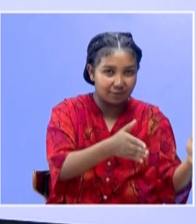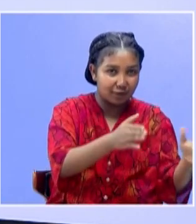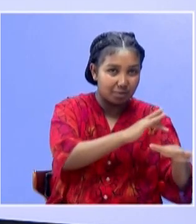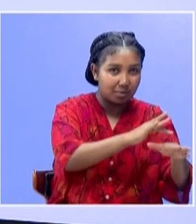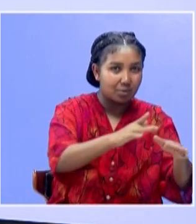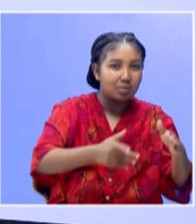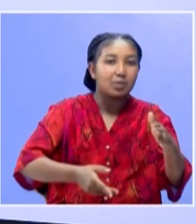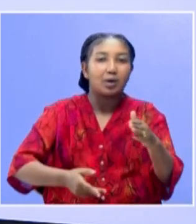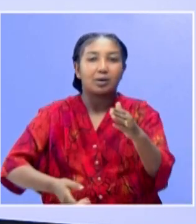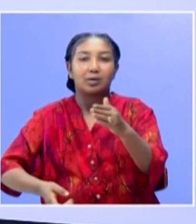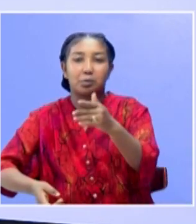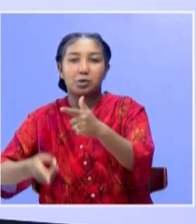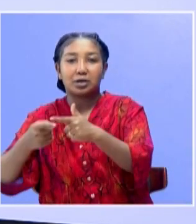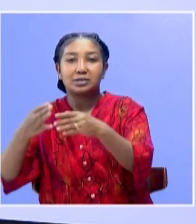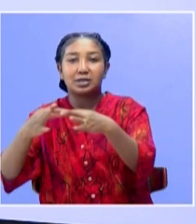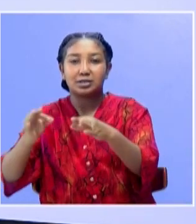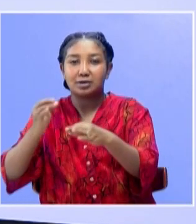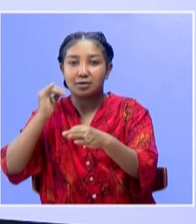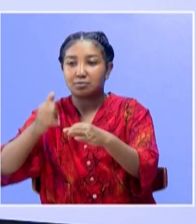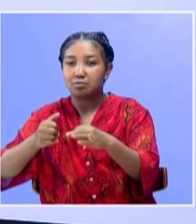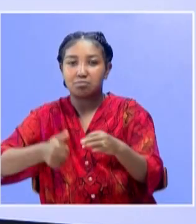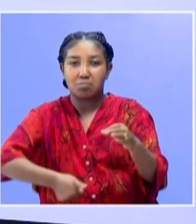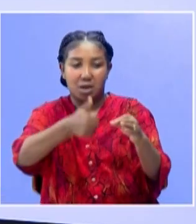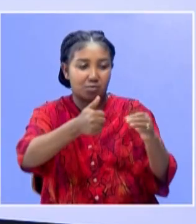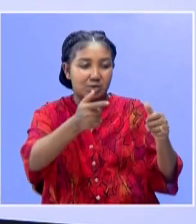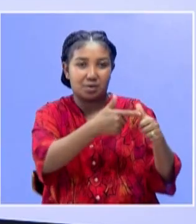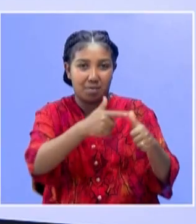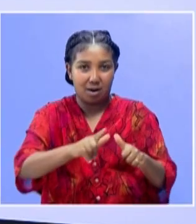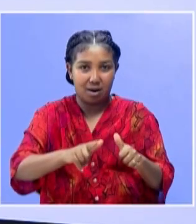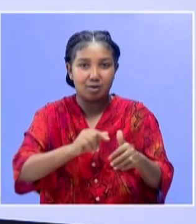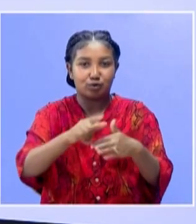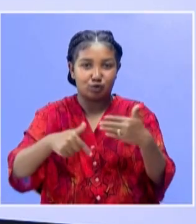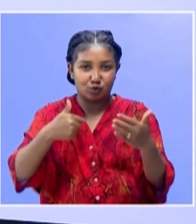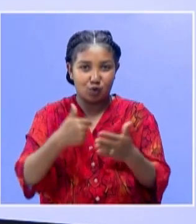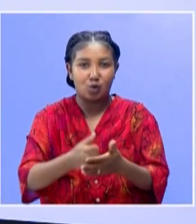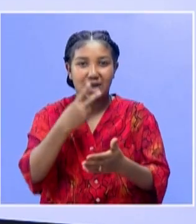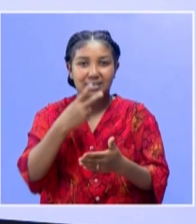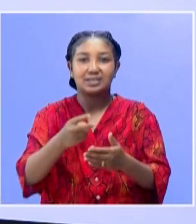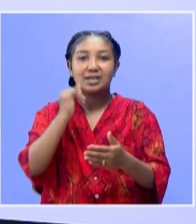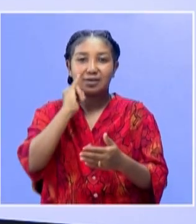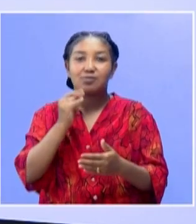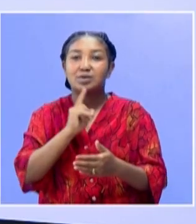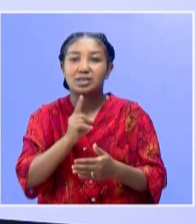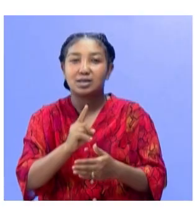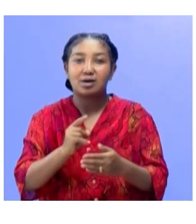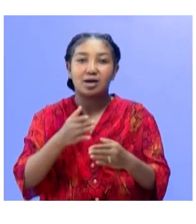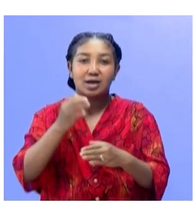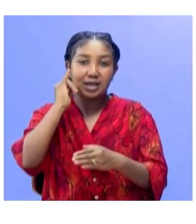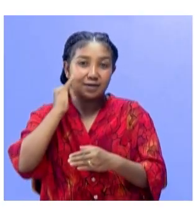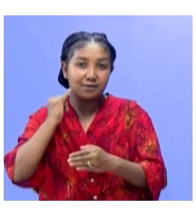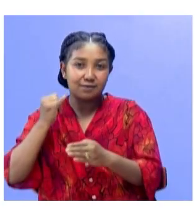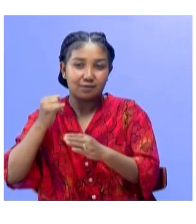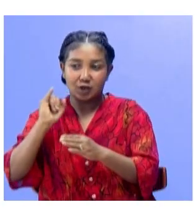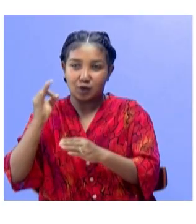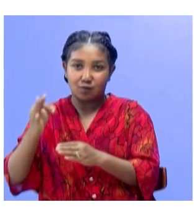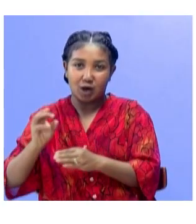the second sentence, we begin with the main clause, right? Good. So let's see the if clause again. After if, we